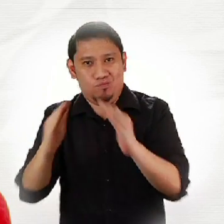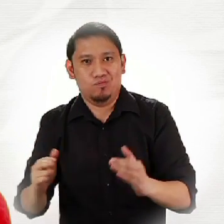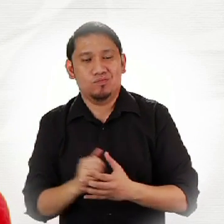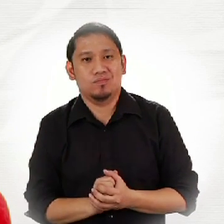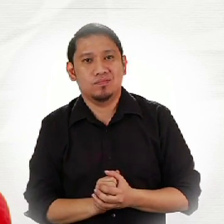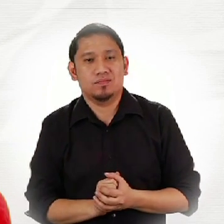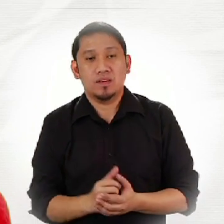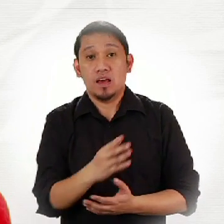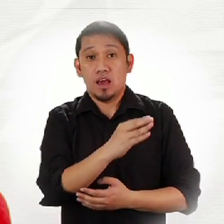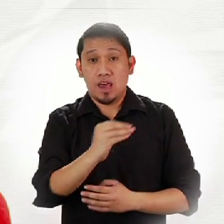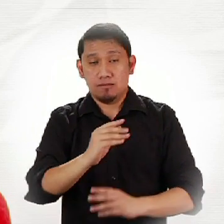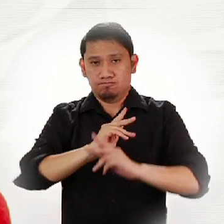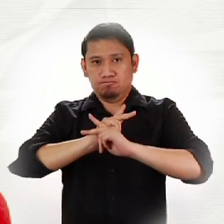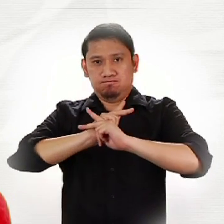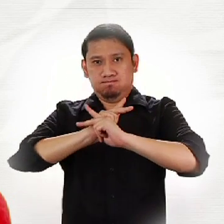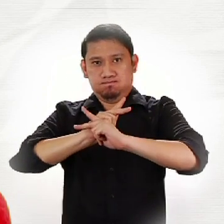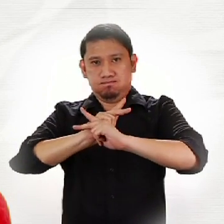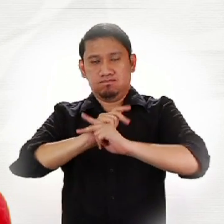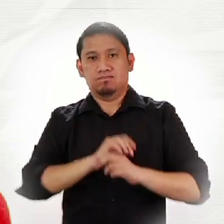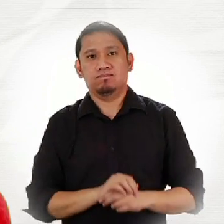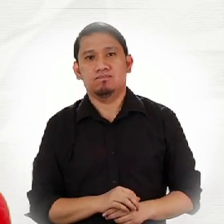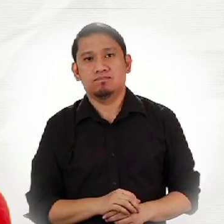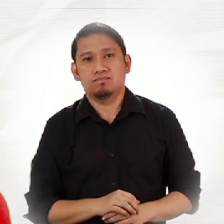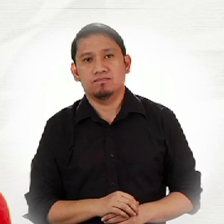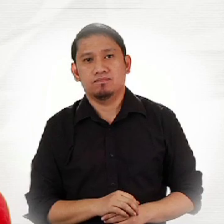and preventing